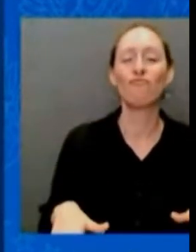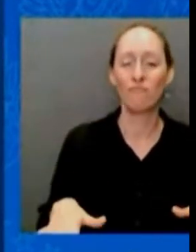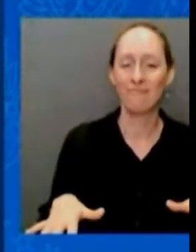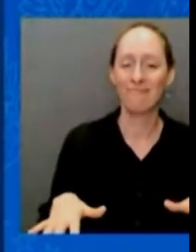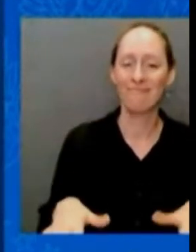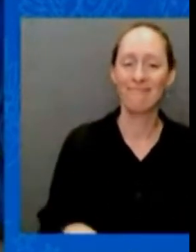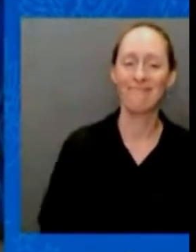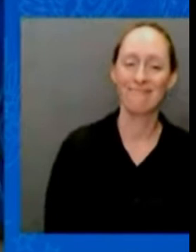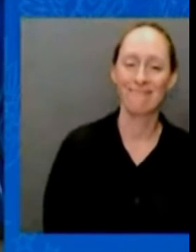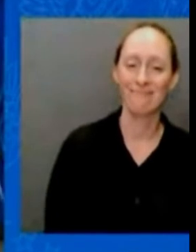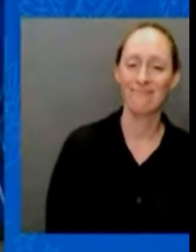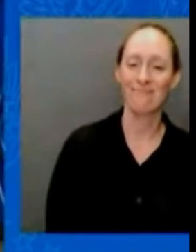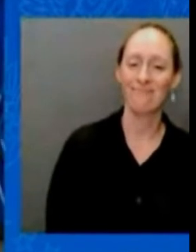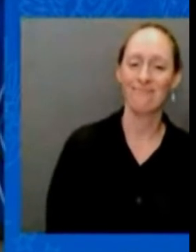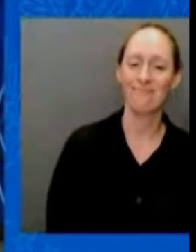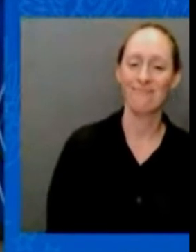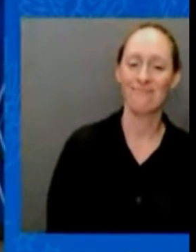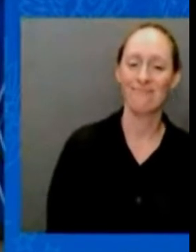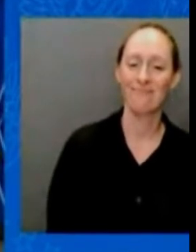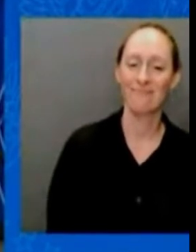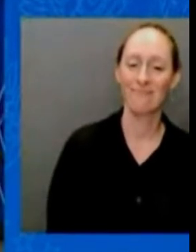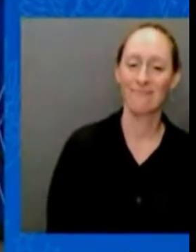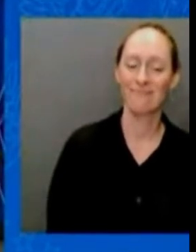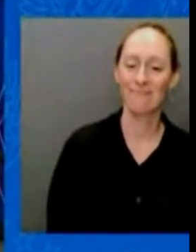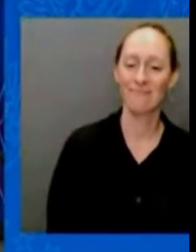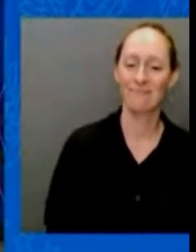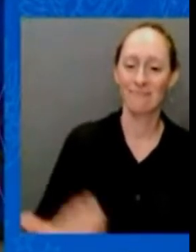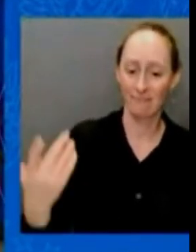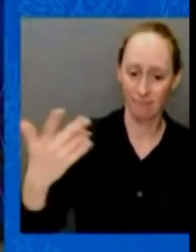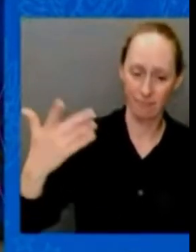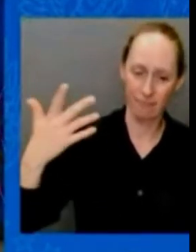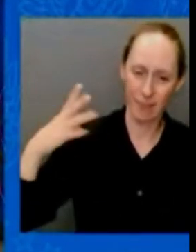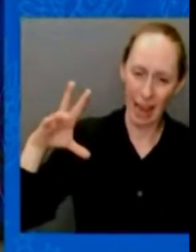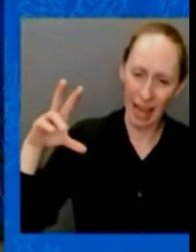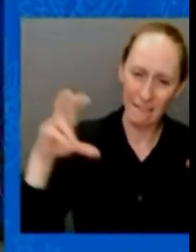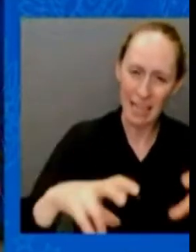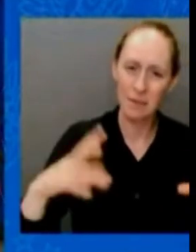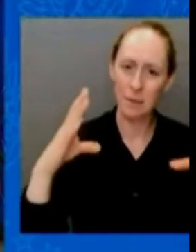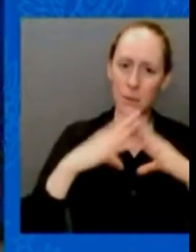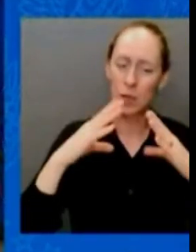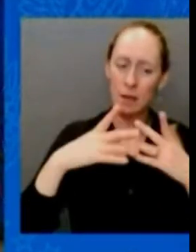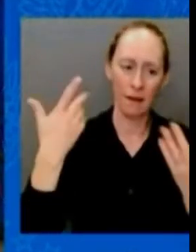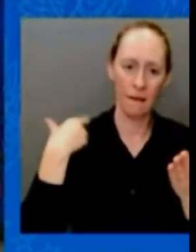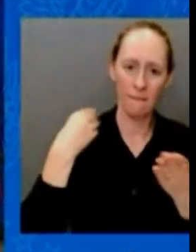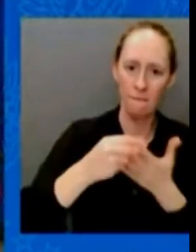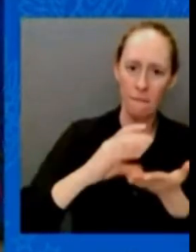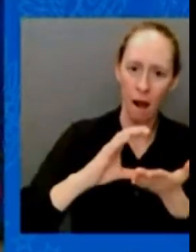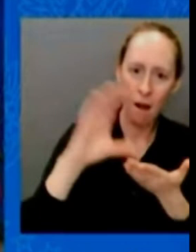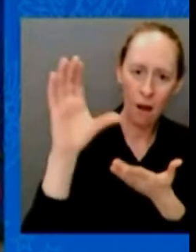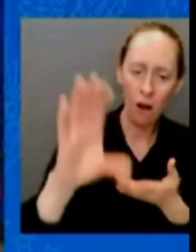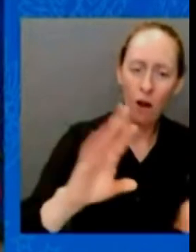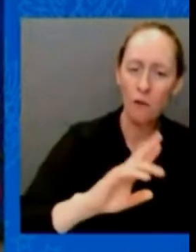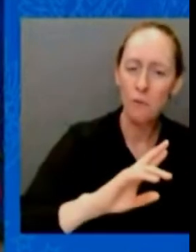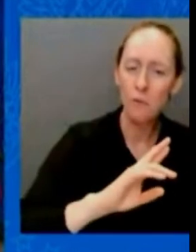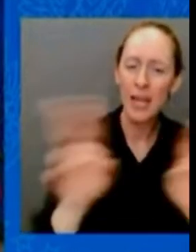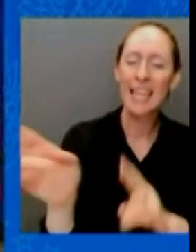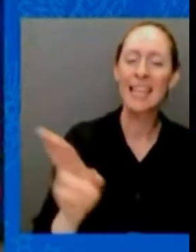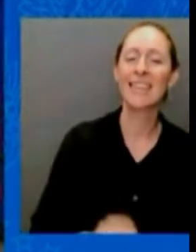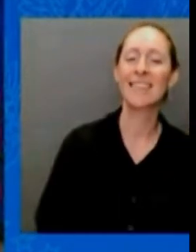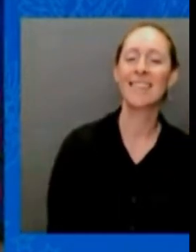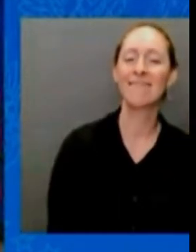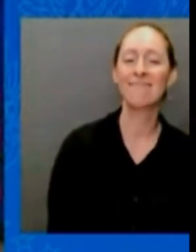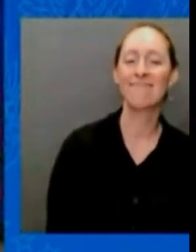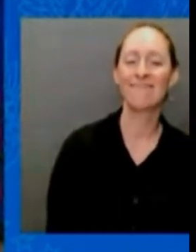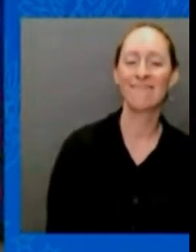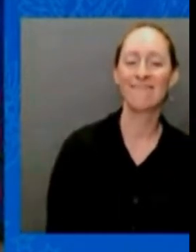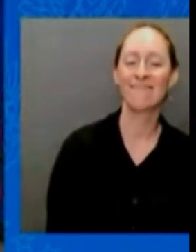fund and hiring and contracting commitments that will ensure these good-paying jobs go to the people,